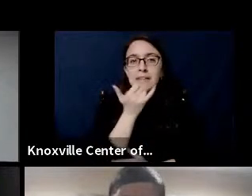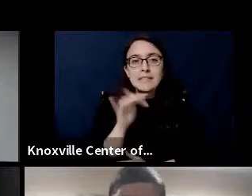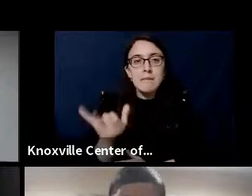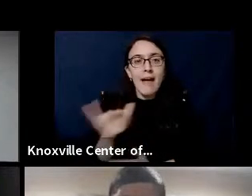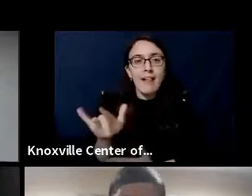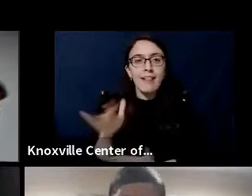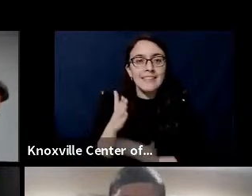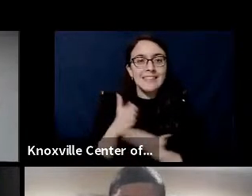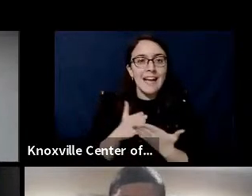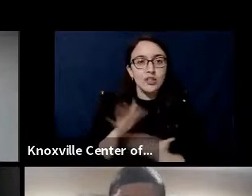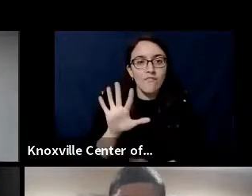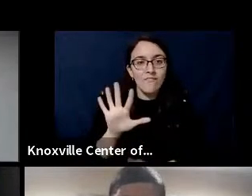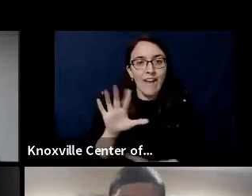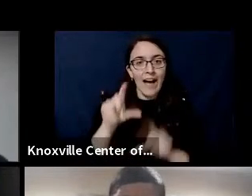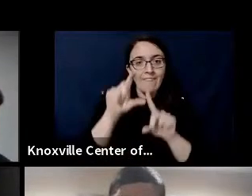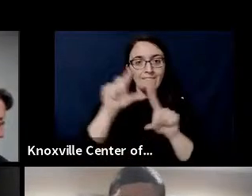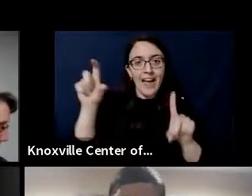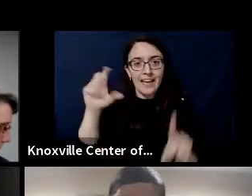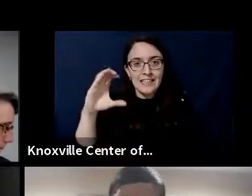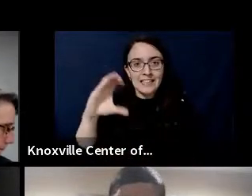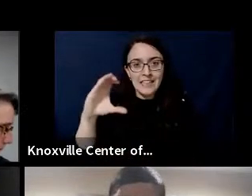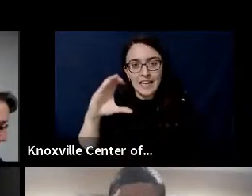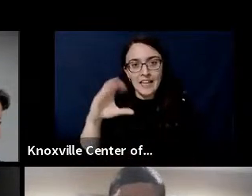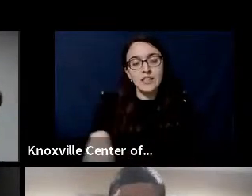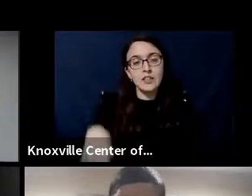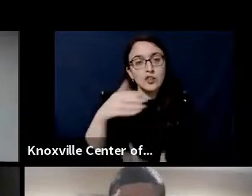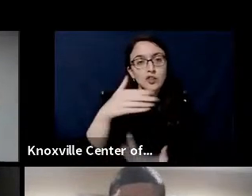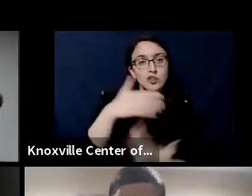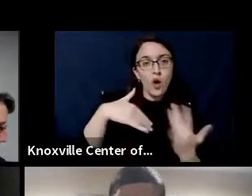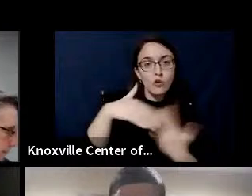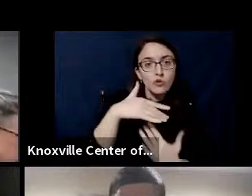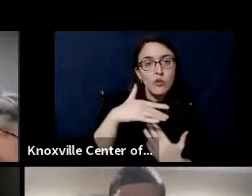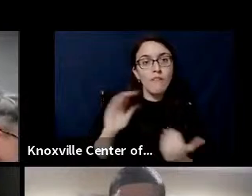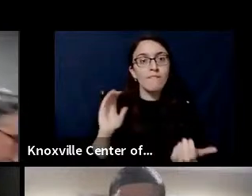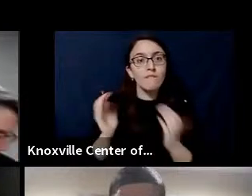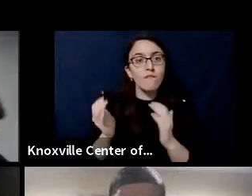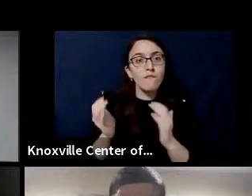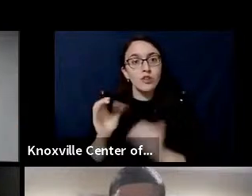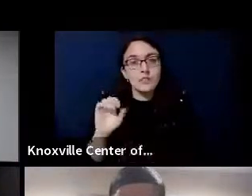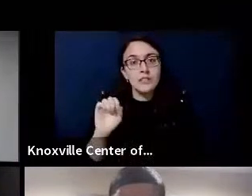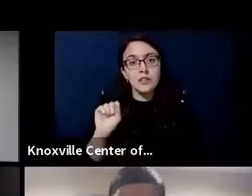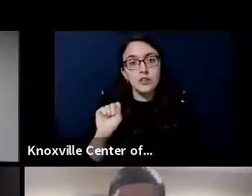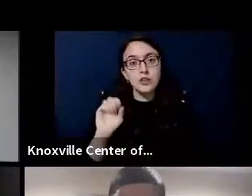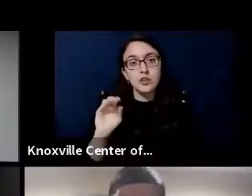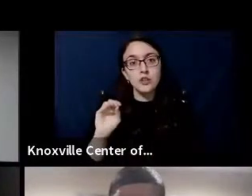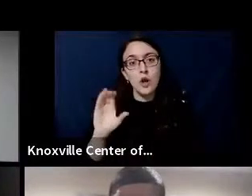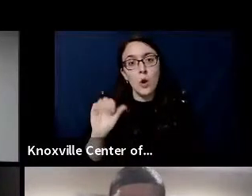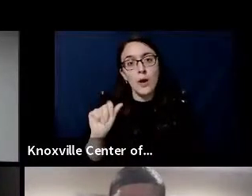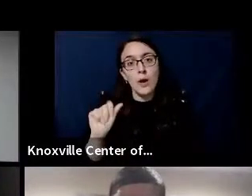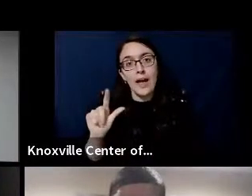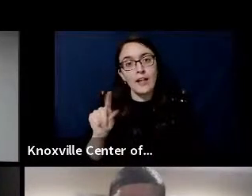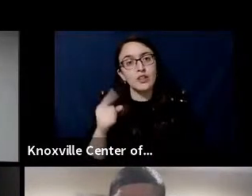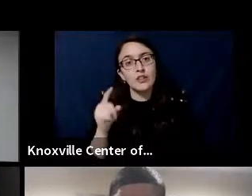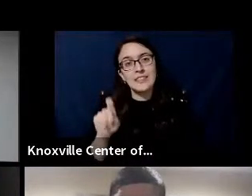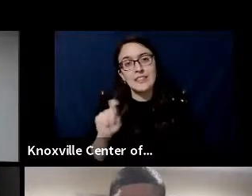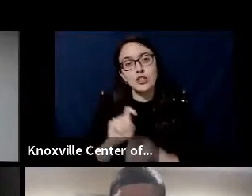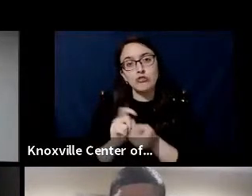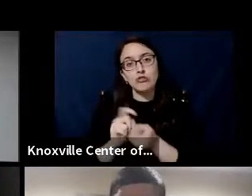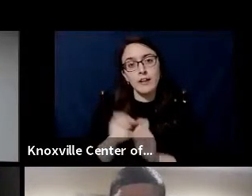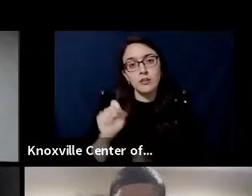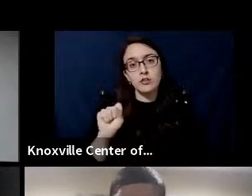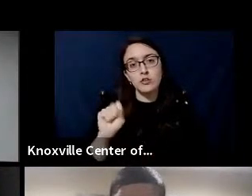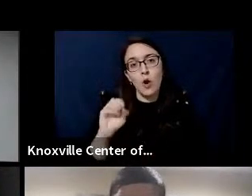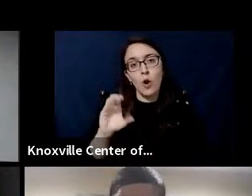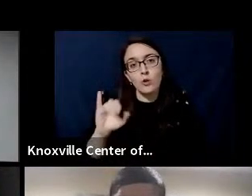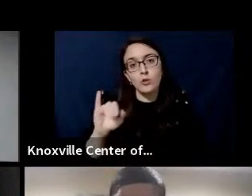heading C, social versus SoCal, something very minor, just to change the spelling. And I'll